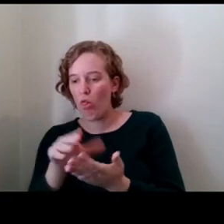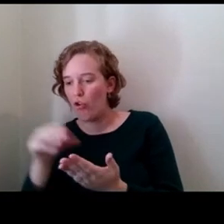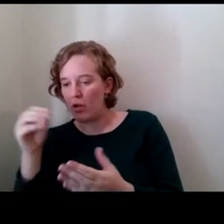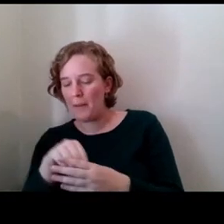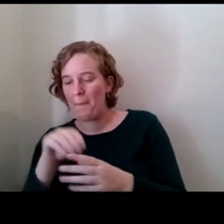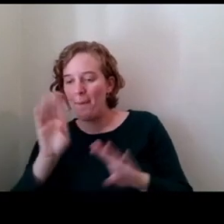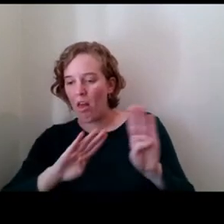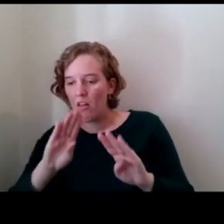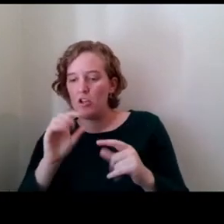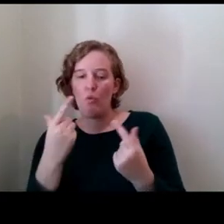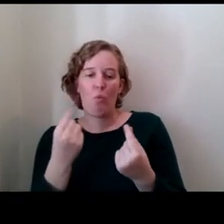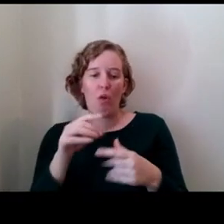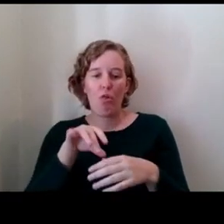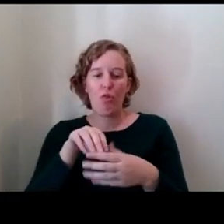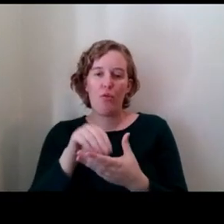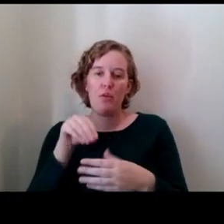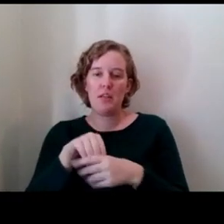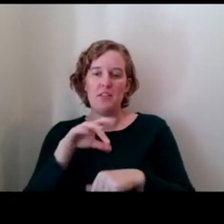in geography.